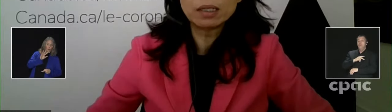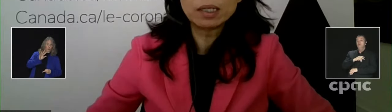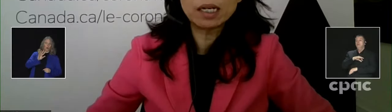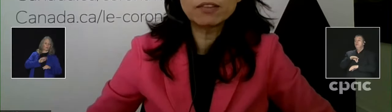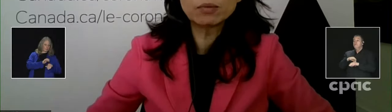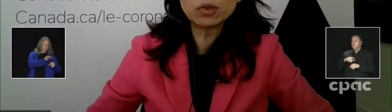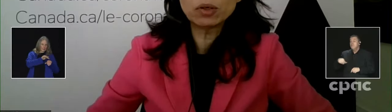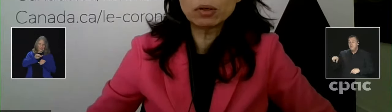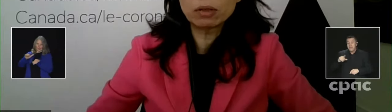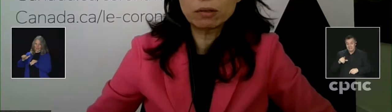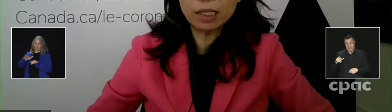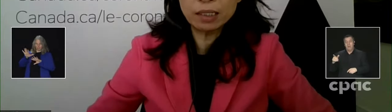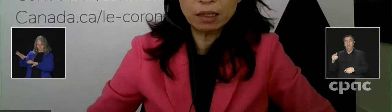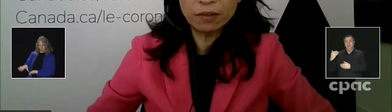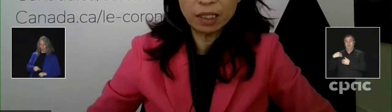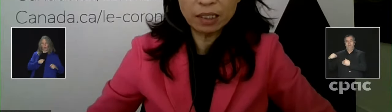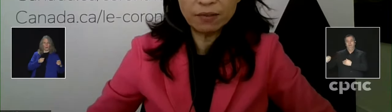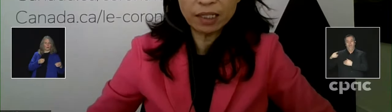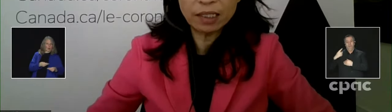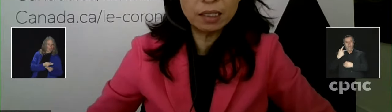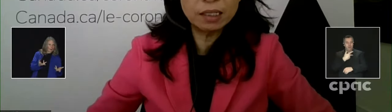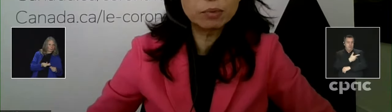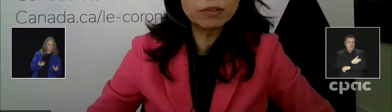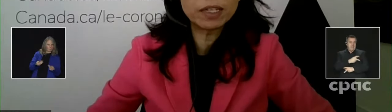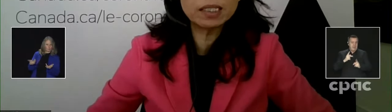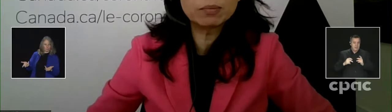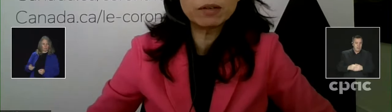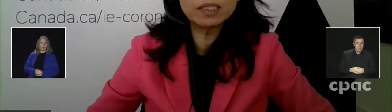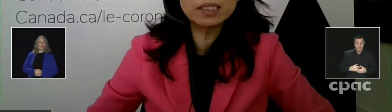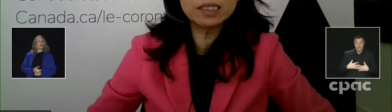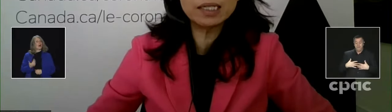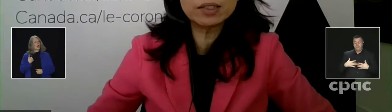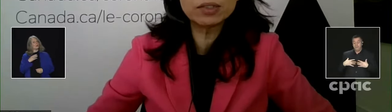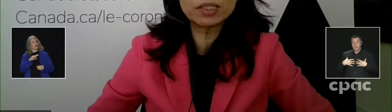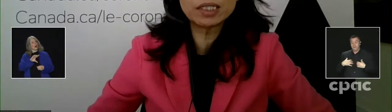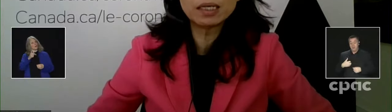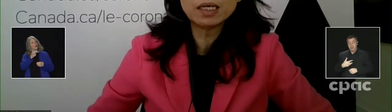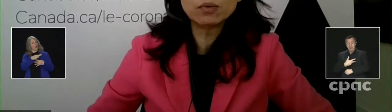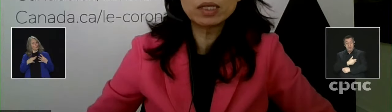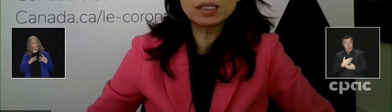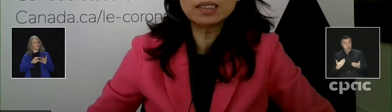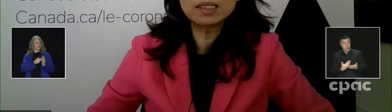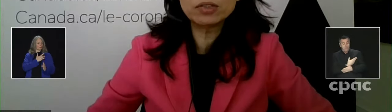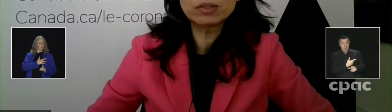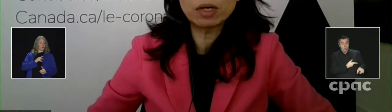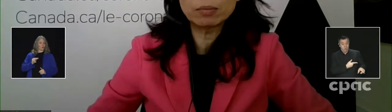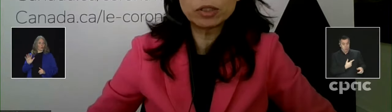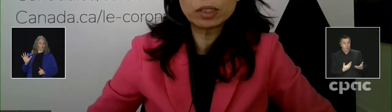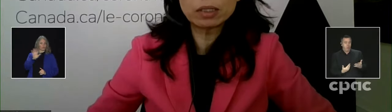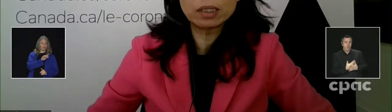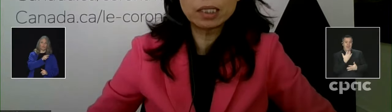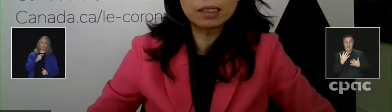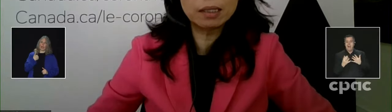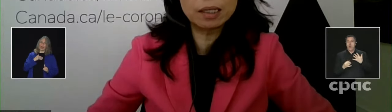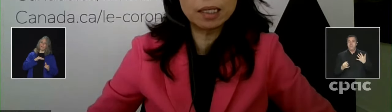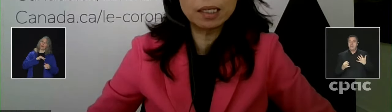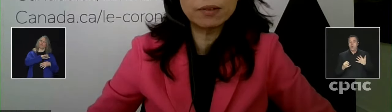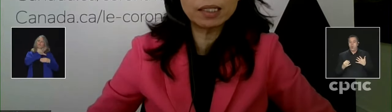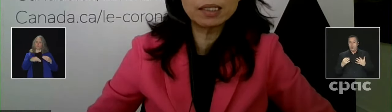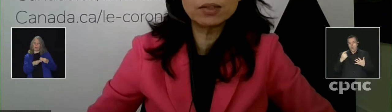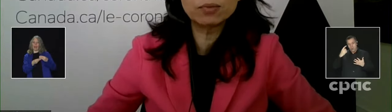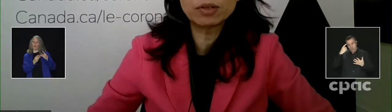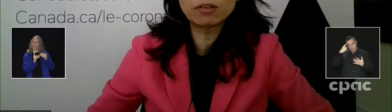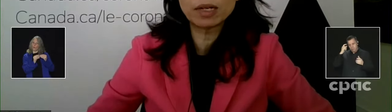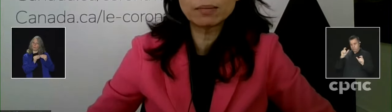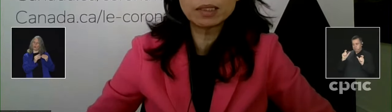administration. Having more authorized COVID-19 vaccines provides provinces and territories with an additional option to consider in